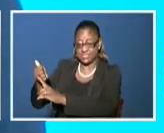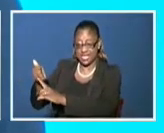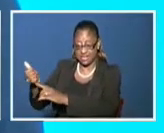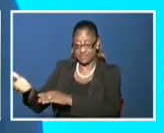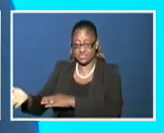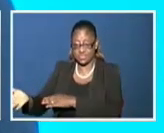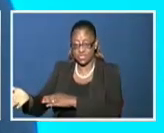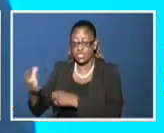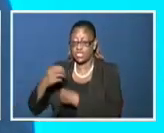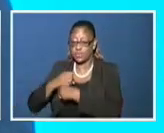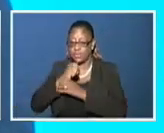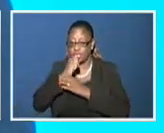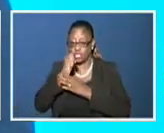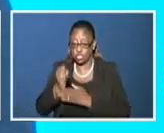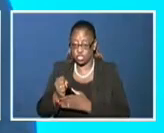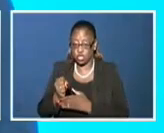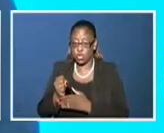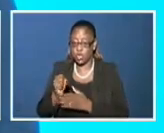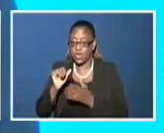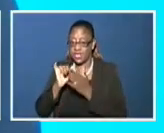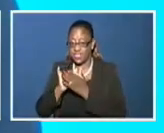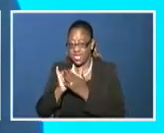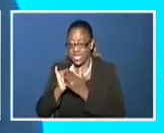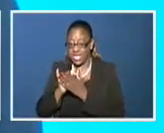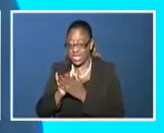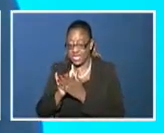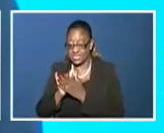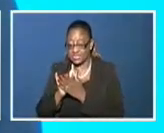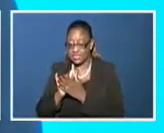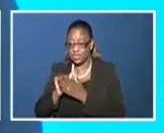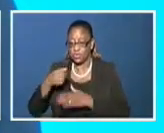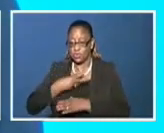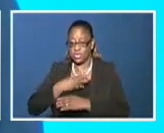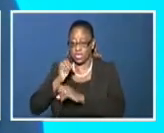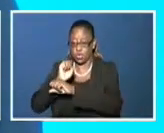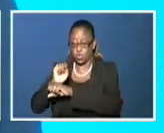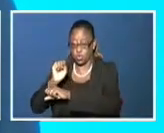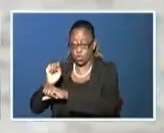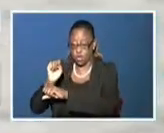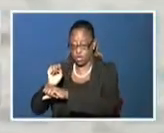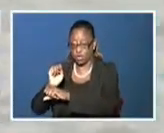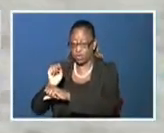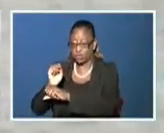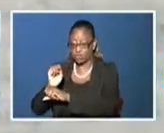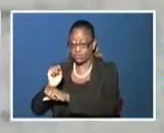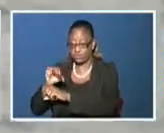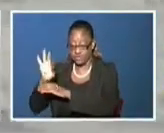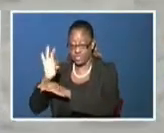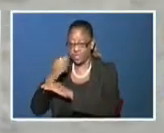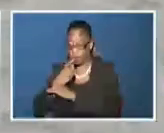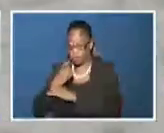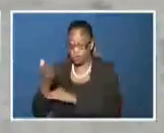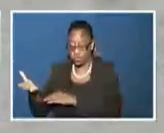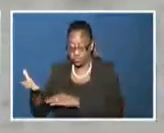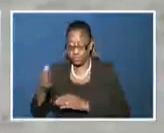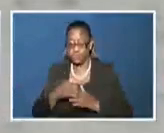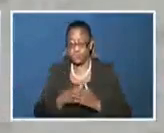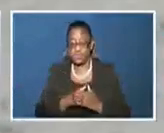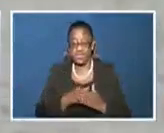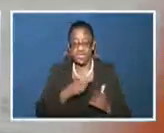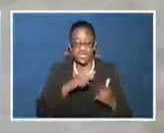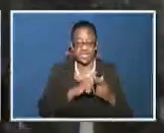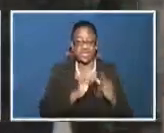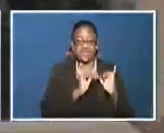themselves as to ensure that chain of custody and ensure that we're able to work with our partners. The search continues for the